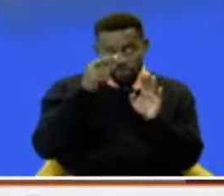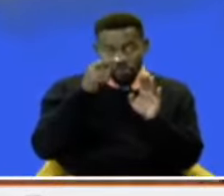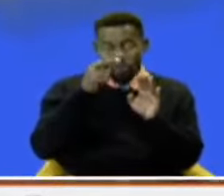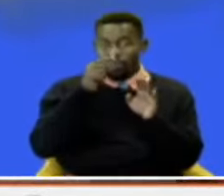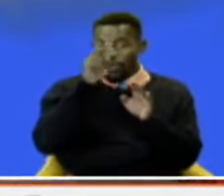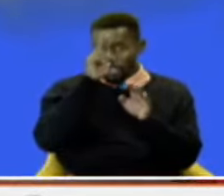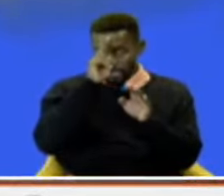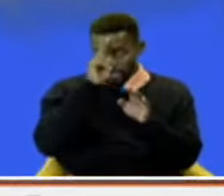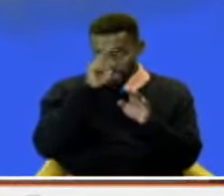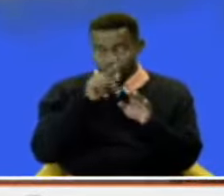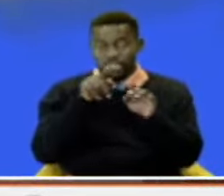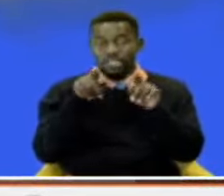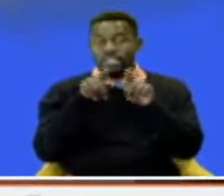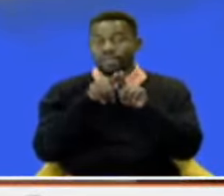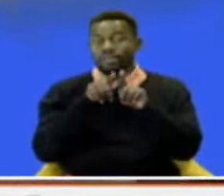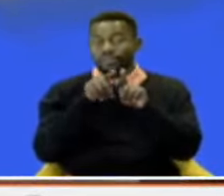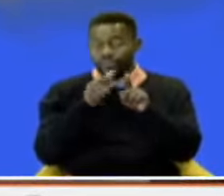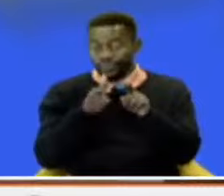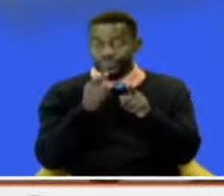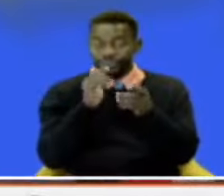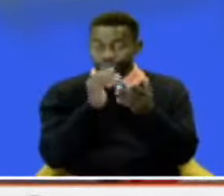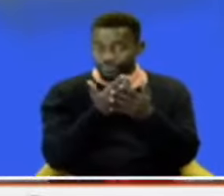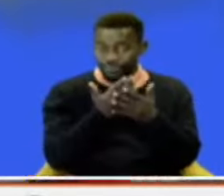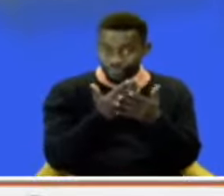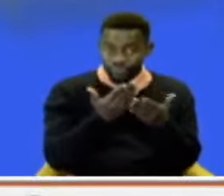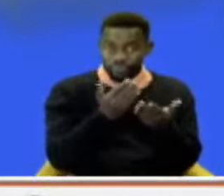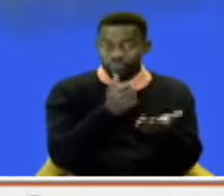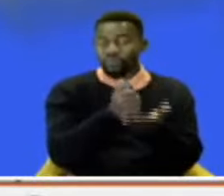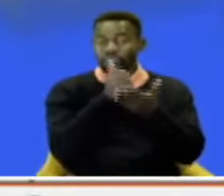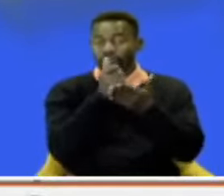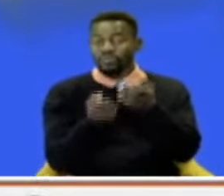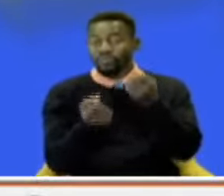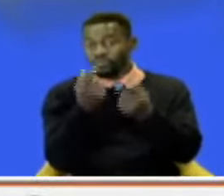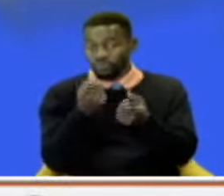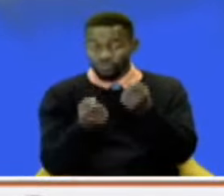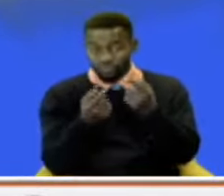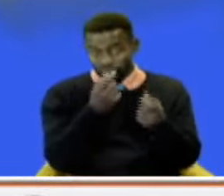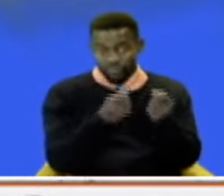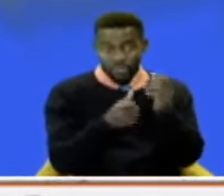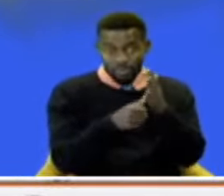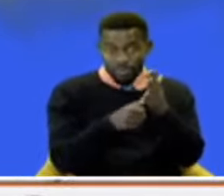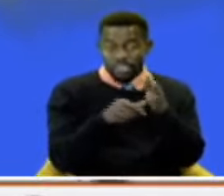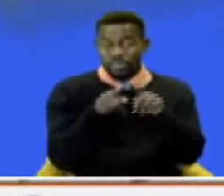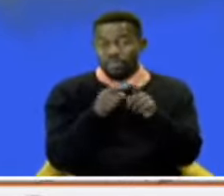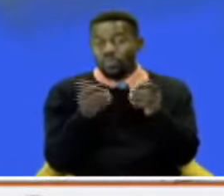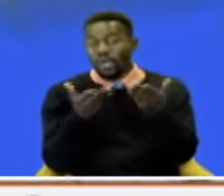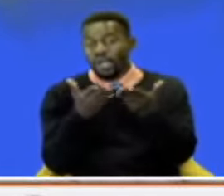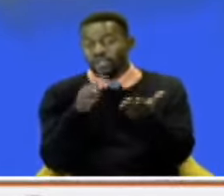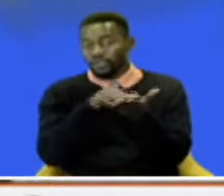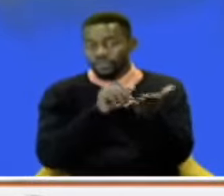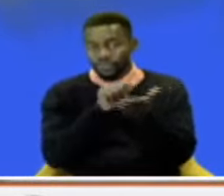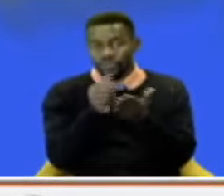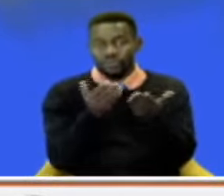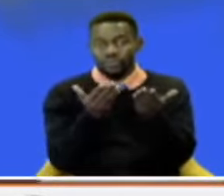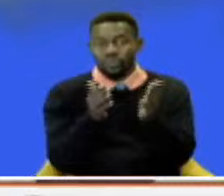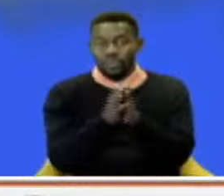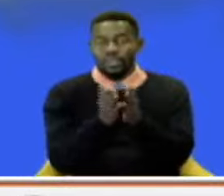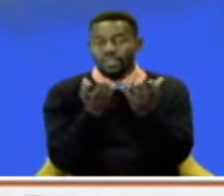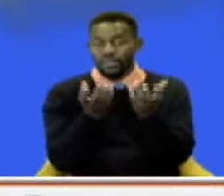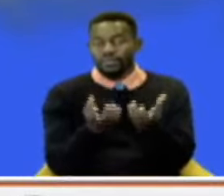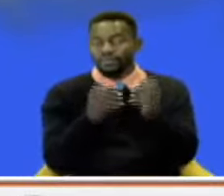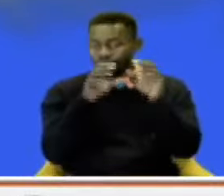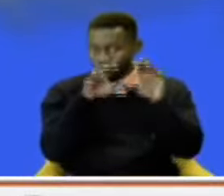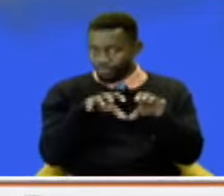additional expenditures are set to address emergency interventions over destruction caused by the El Nino rains and other critical needs.